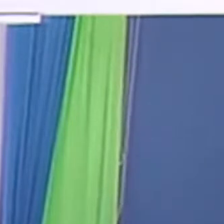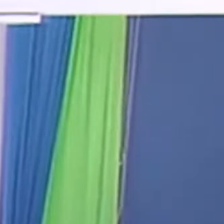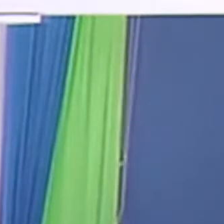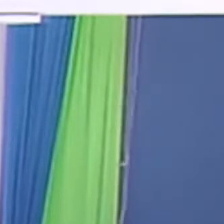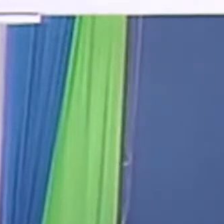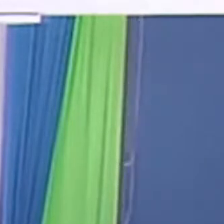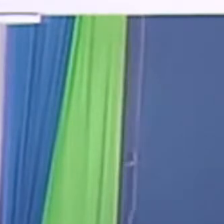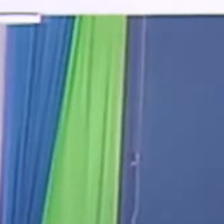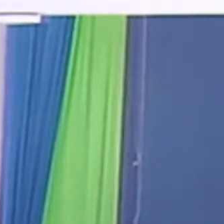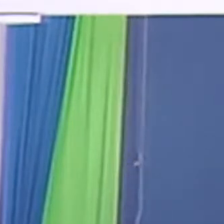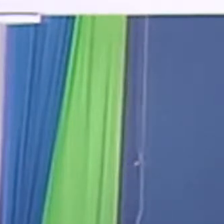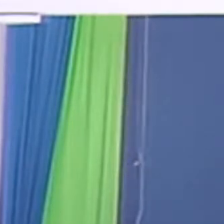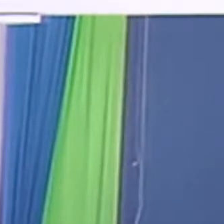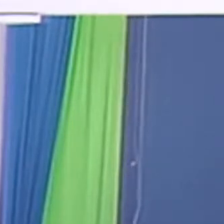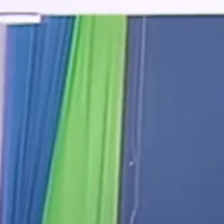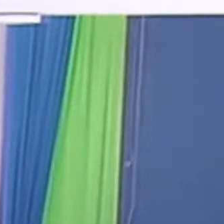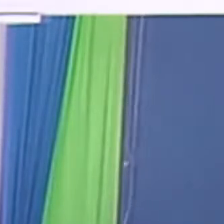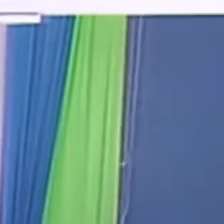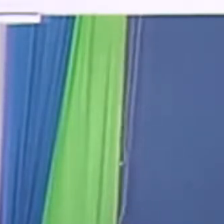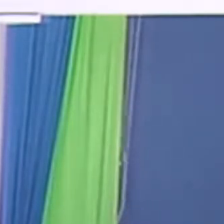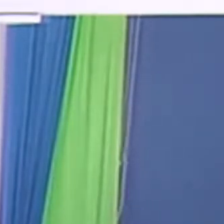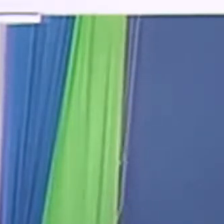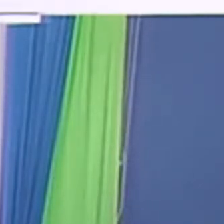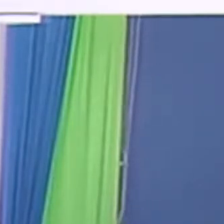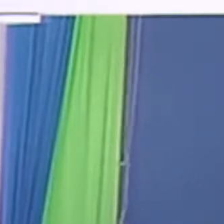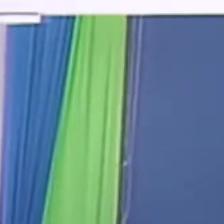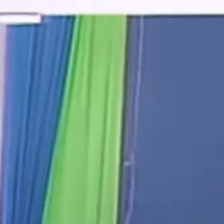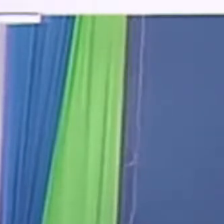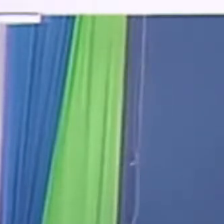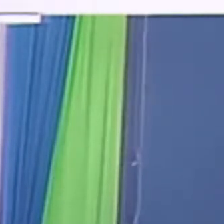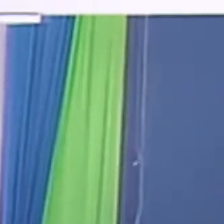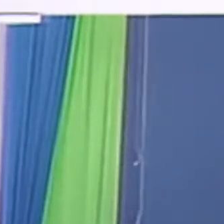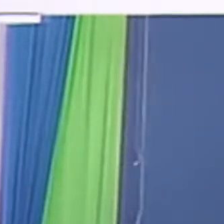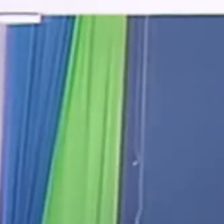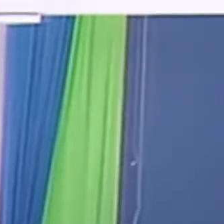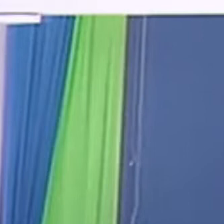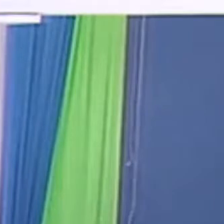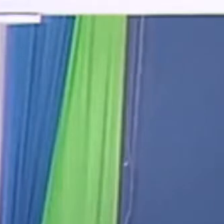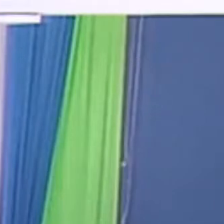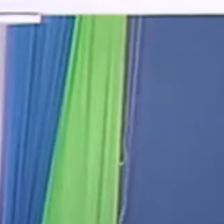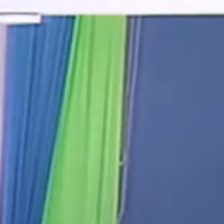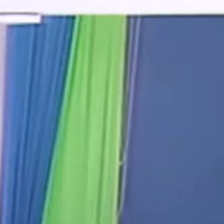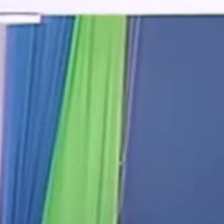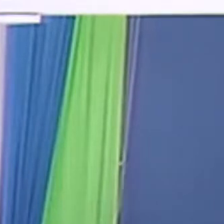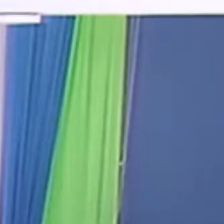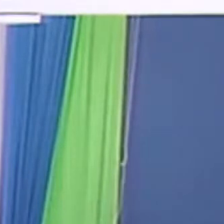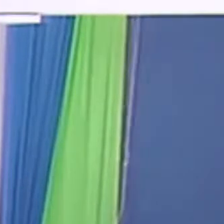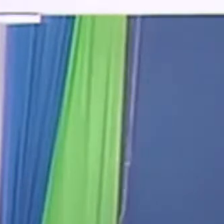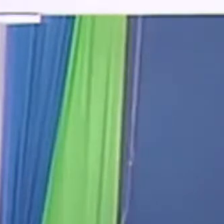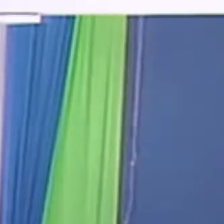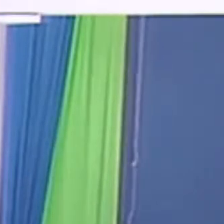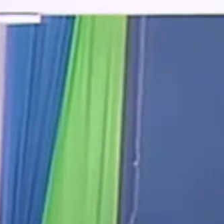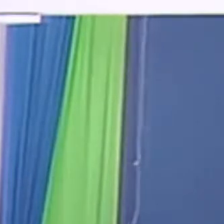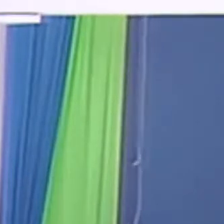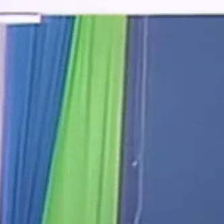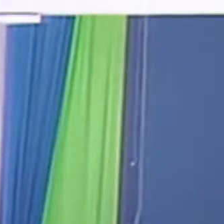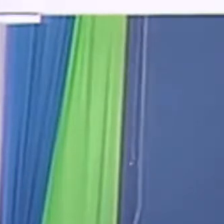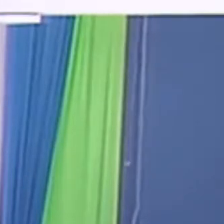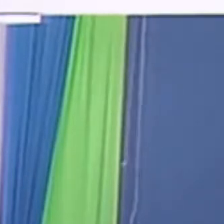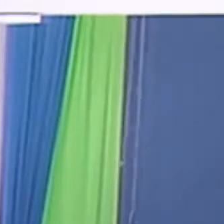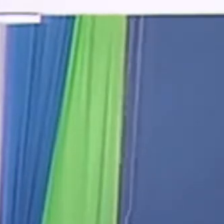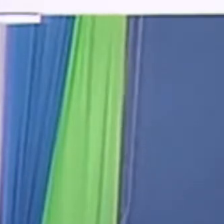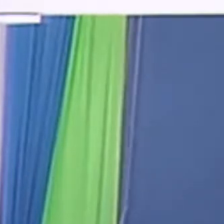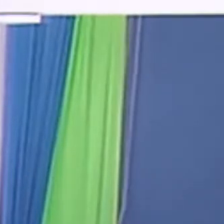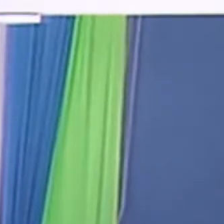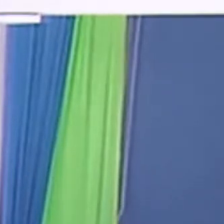name. The sun comes up, it's a new day dawning.